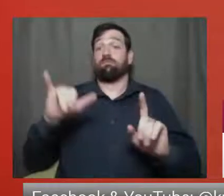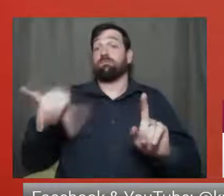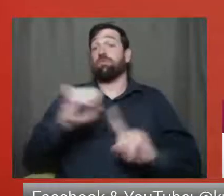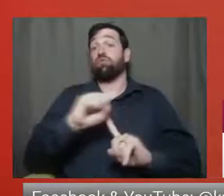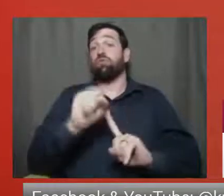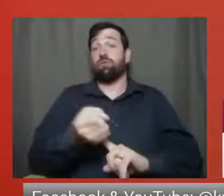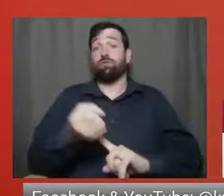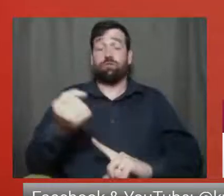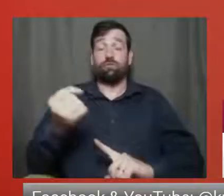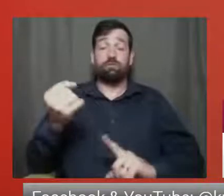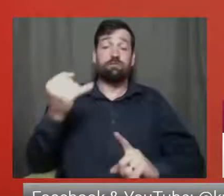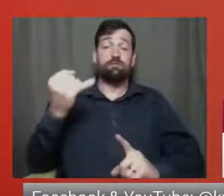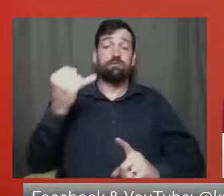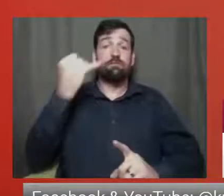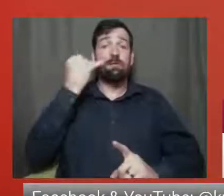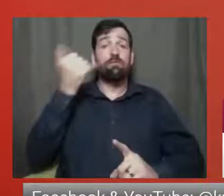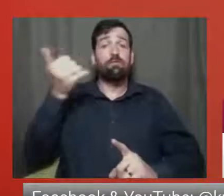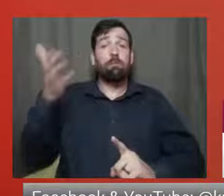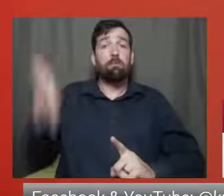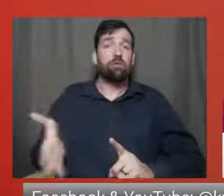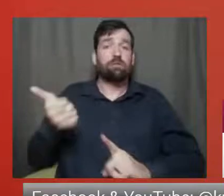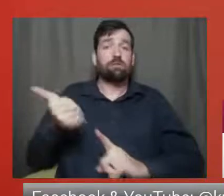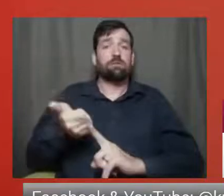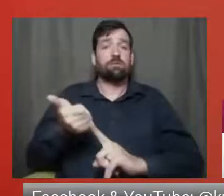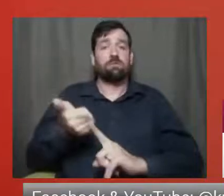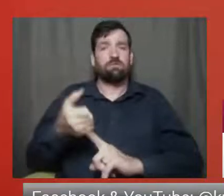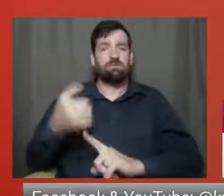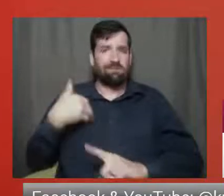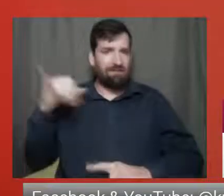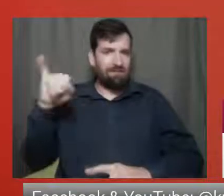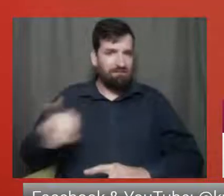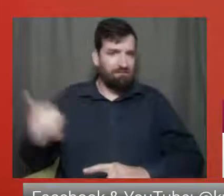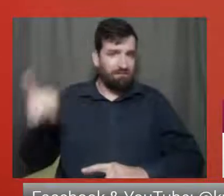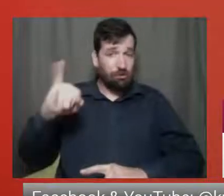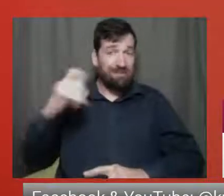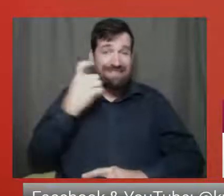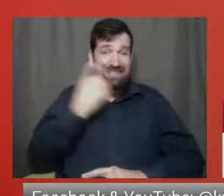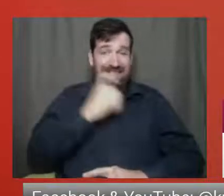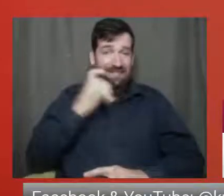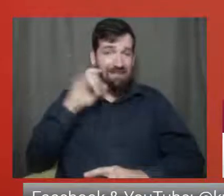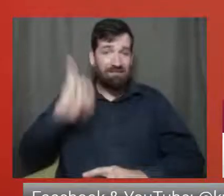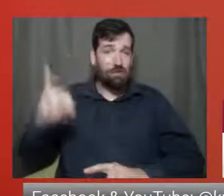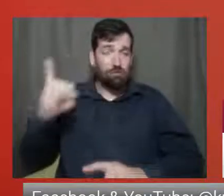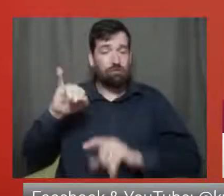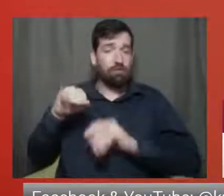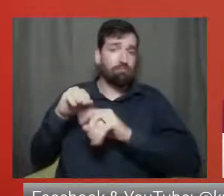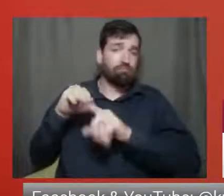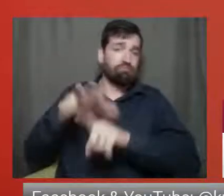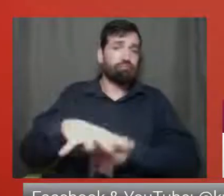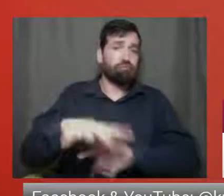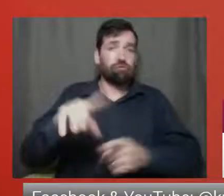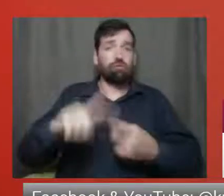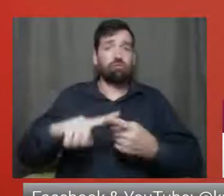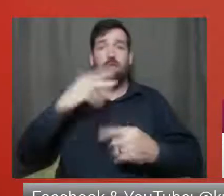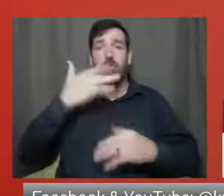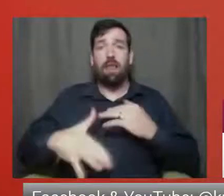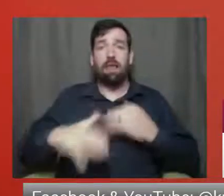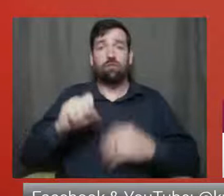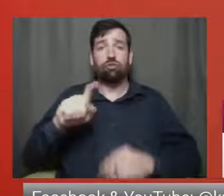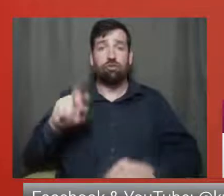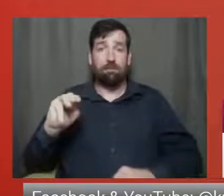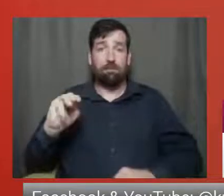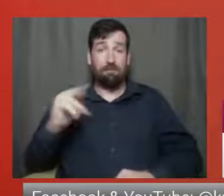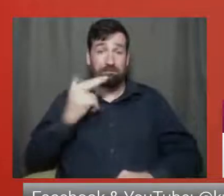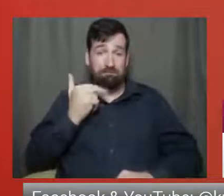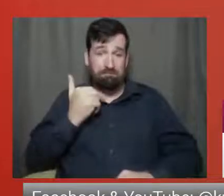has an infection within their teeth and it spreads to the bloodstream, even just transiently when they're brushing or doing